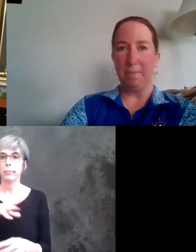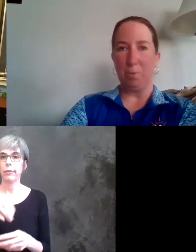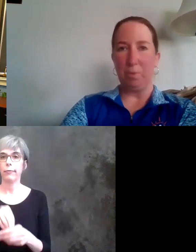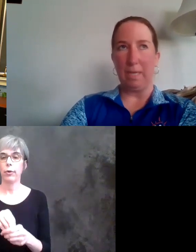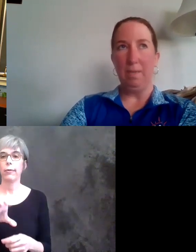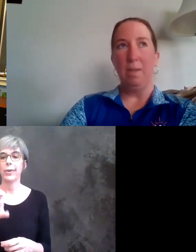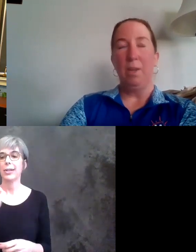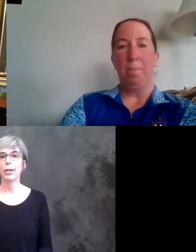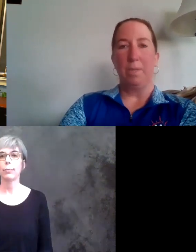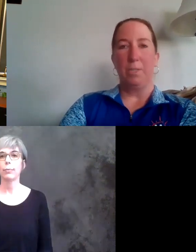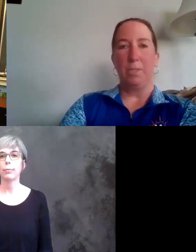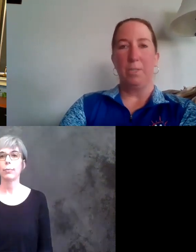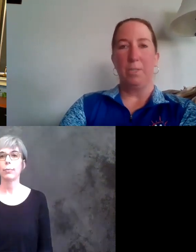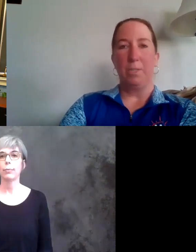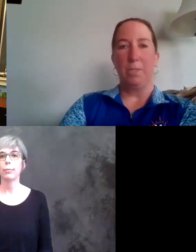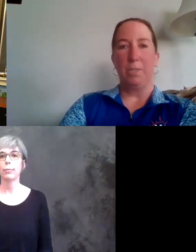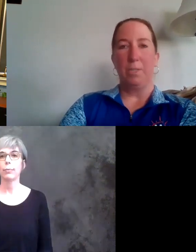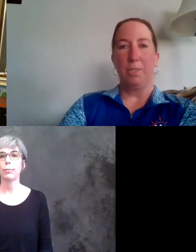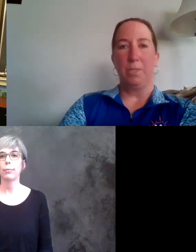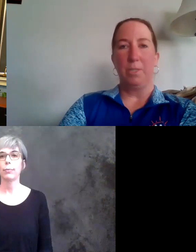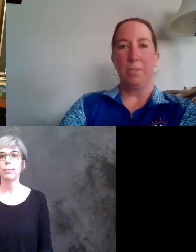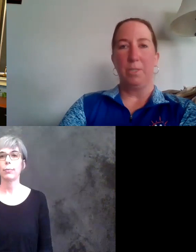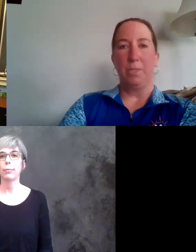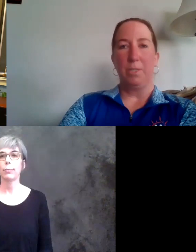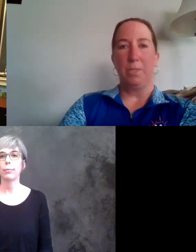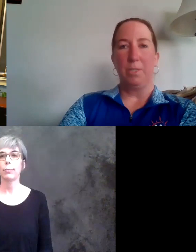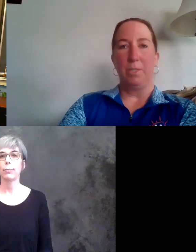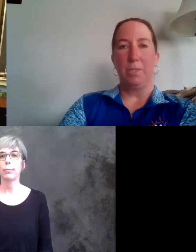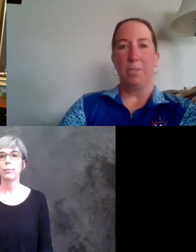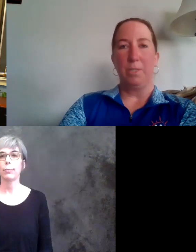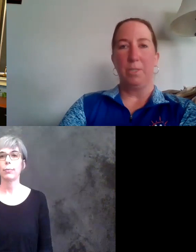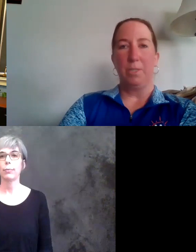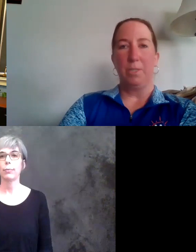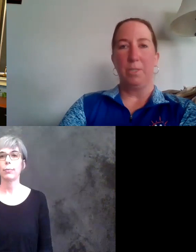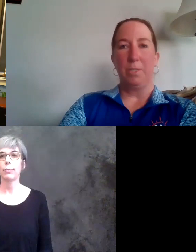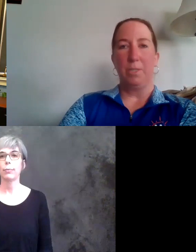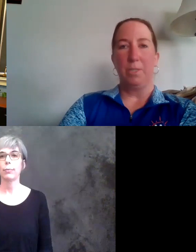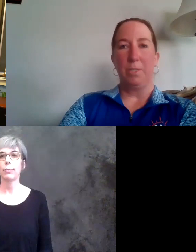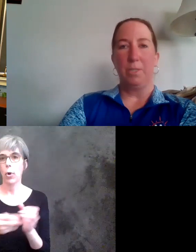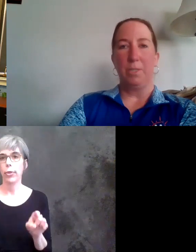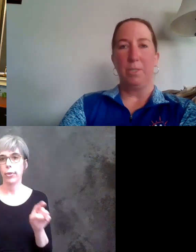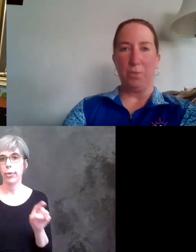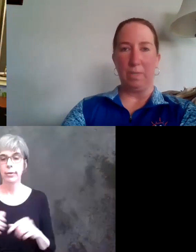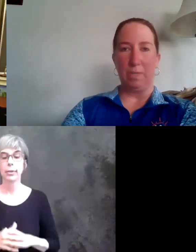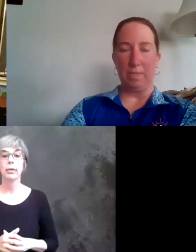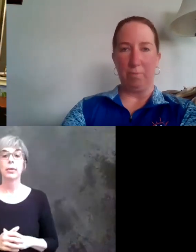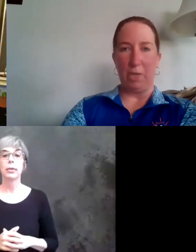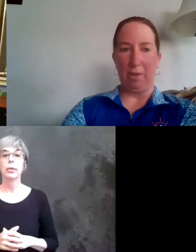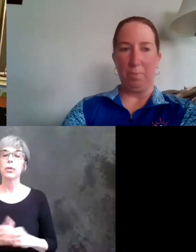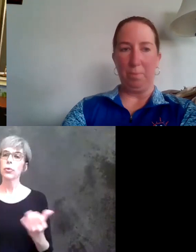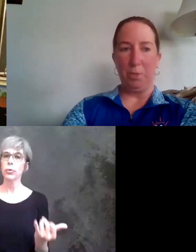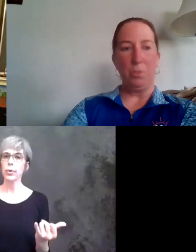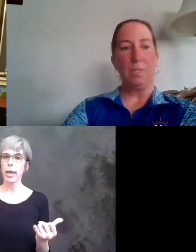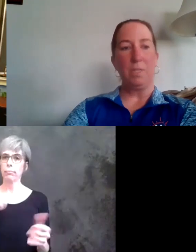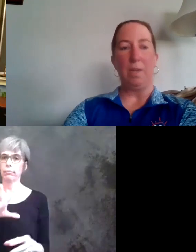based in Moline, but serve both Iowa and Illinois counties. I'm here to talk